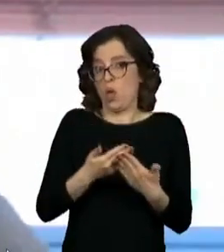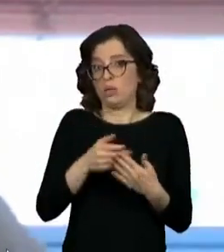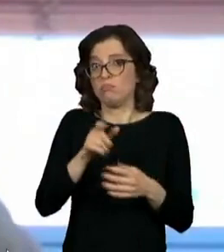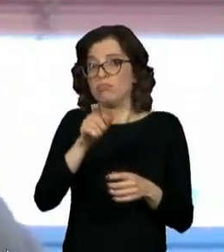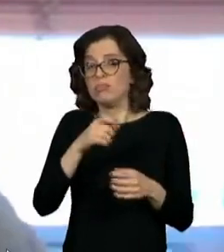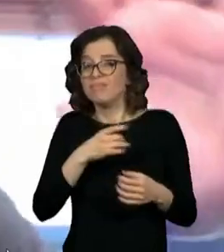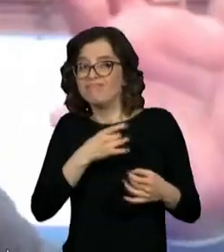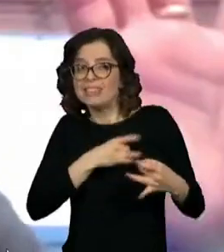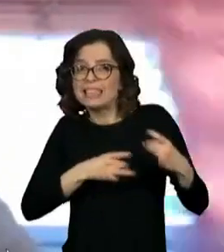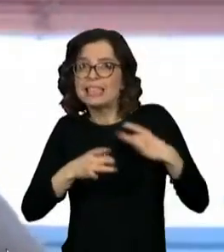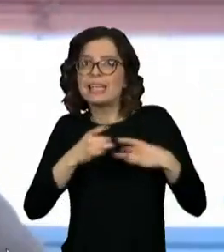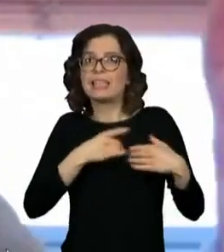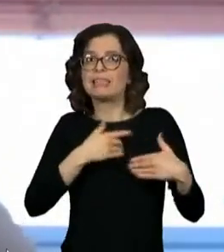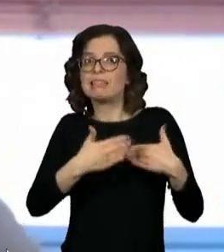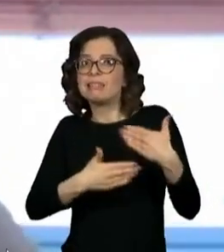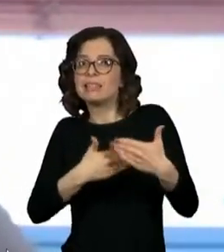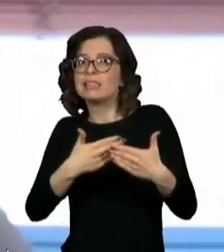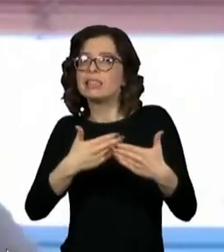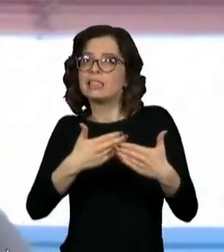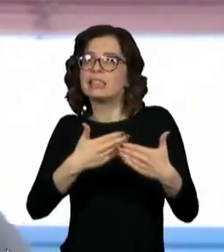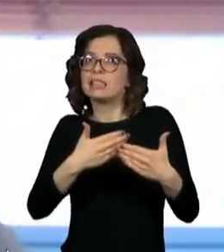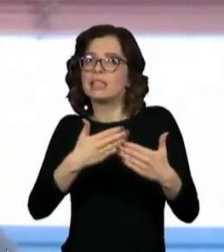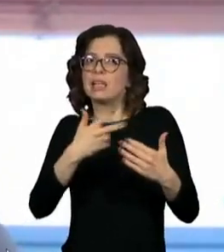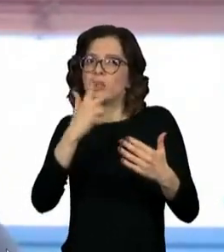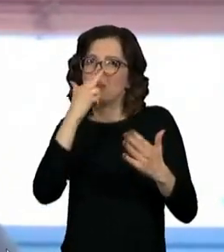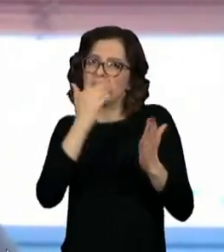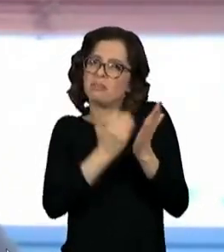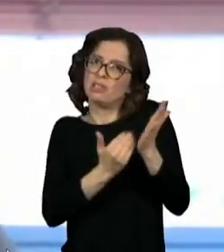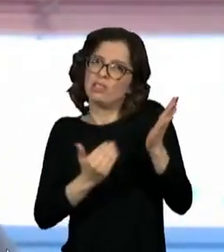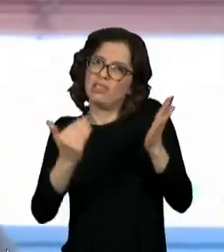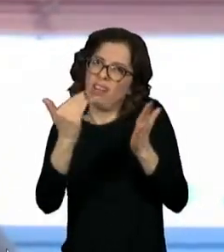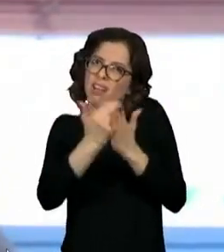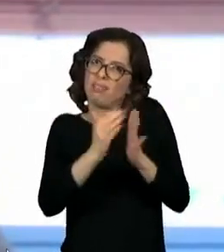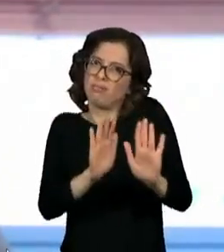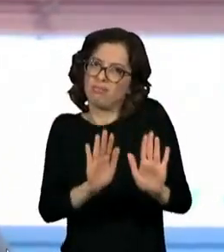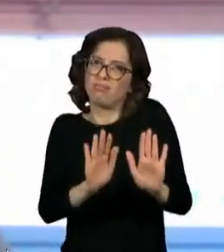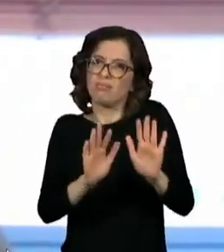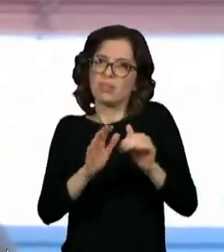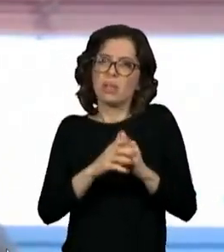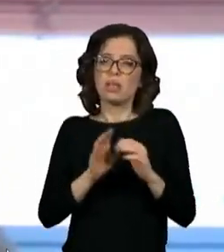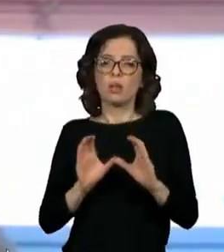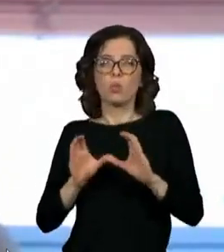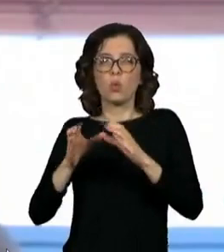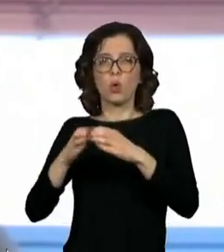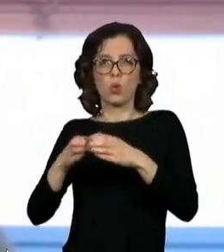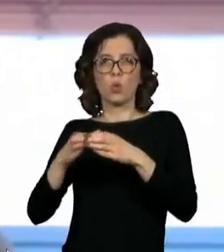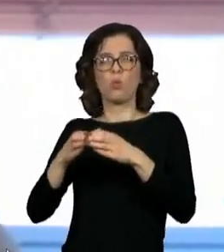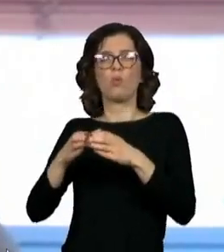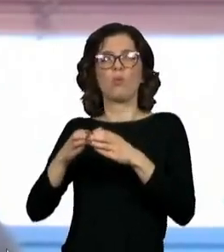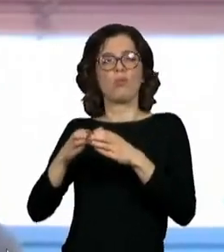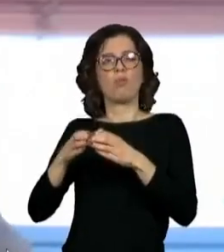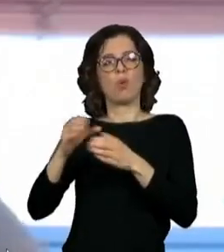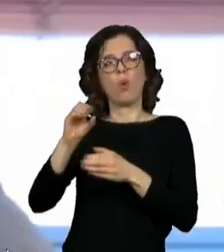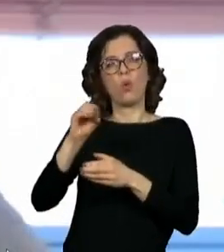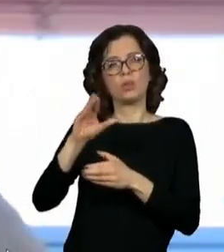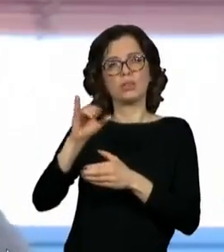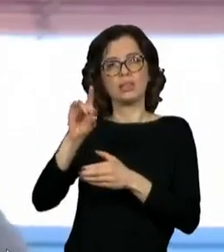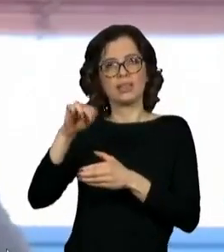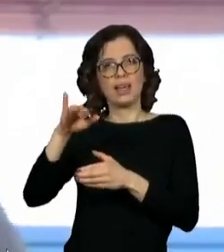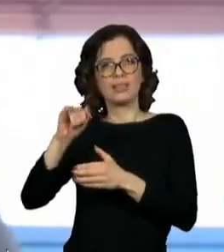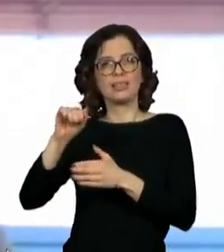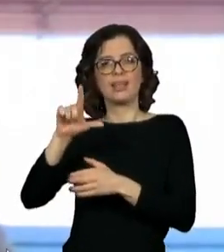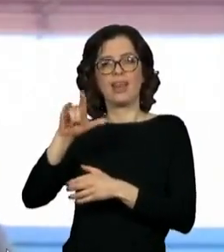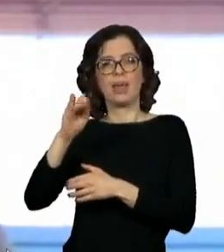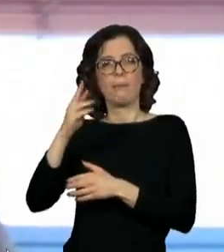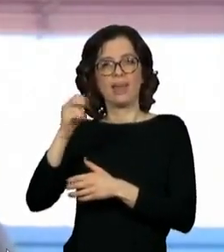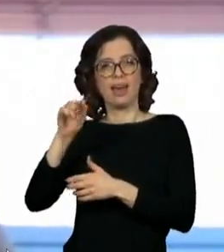the fears were always a little overstated. The liberal West has a lot of strength and continues to have a lot